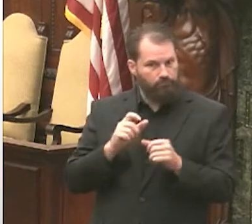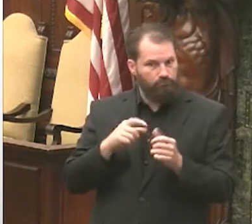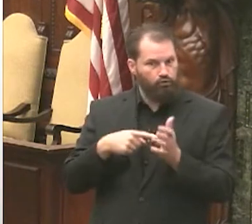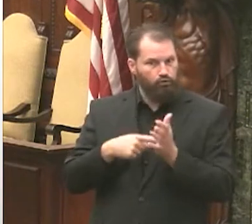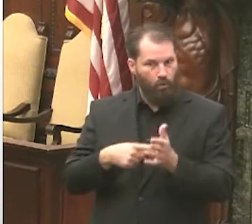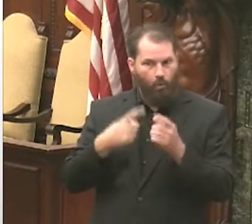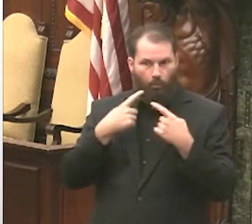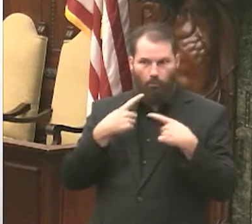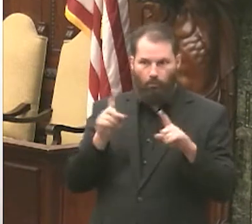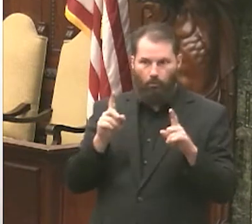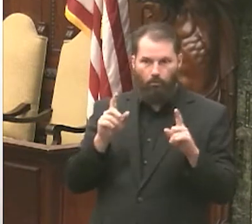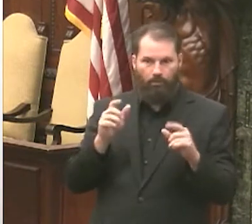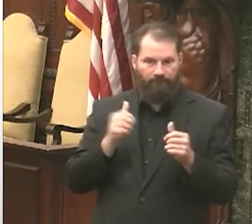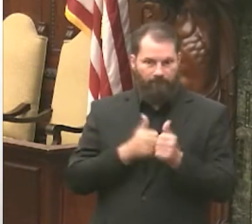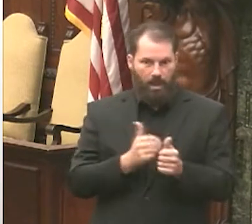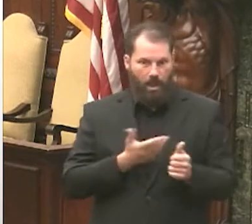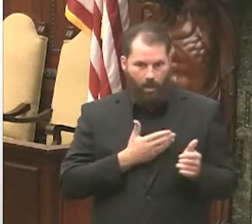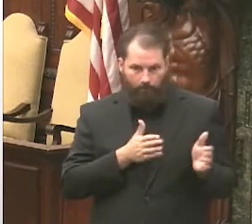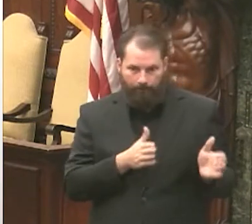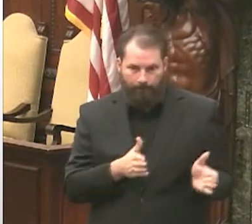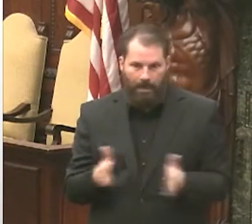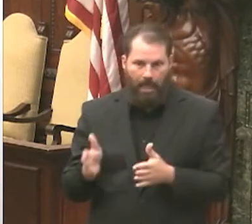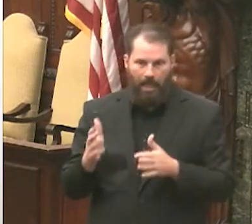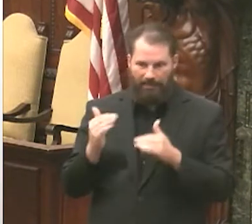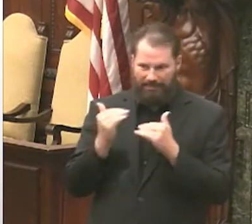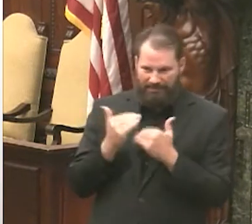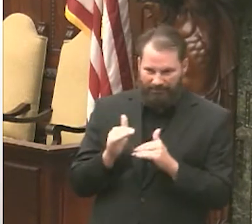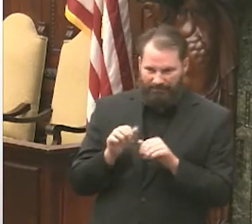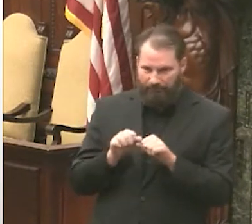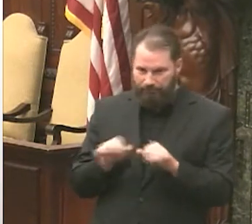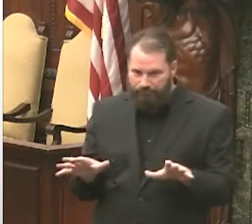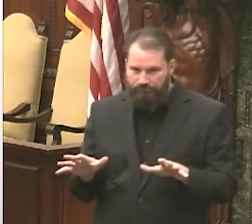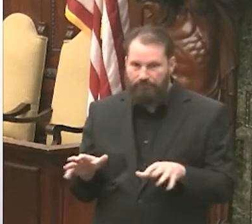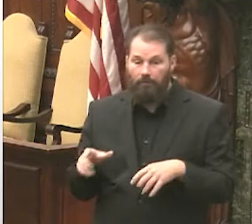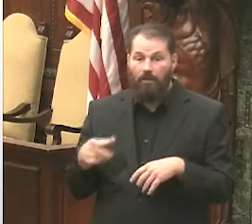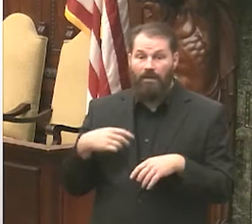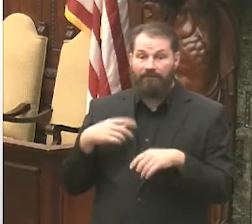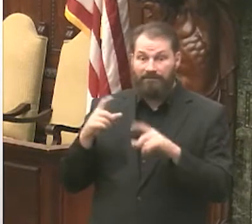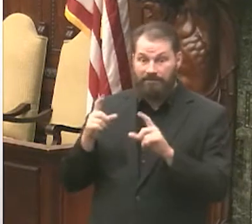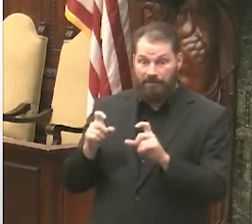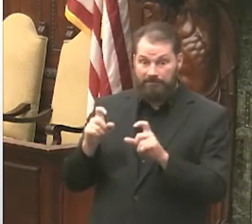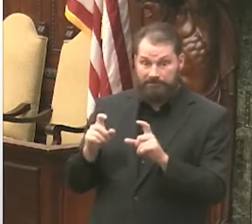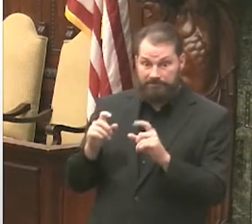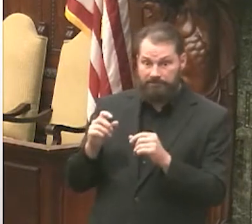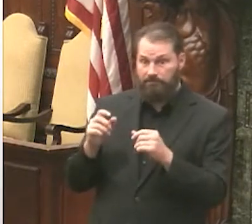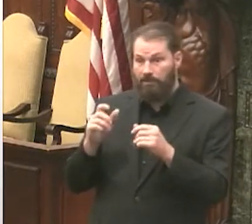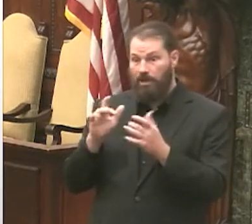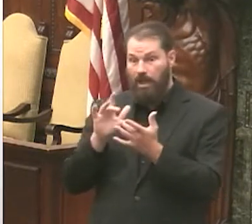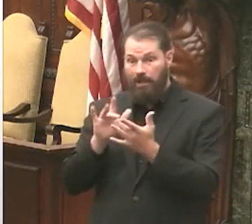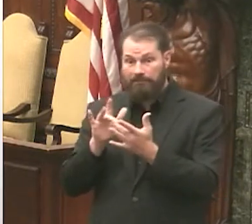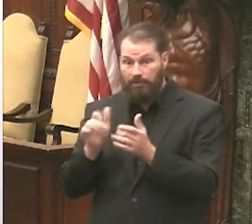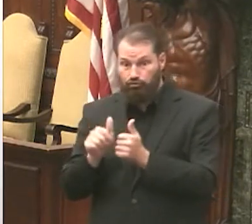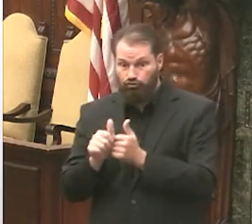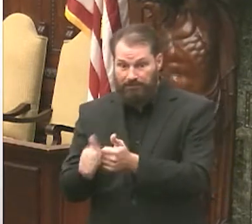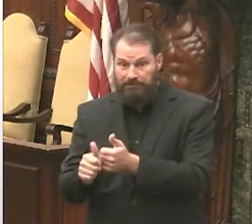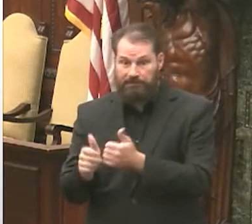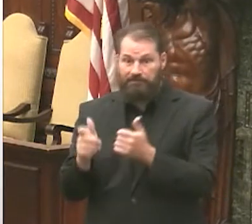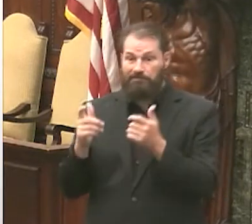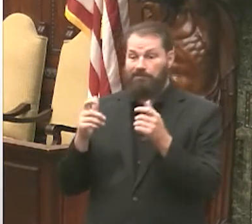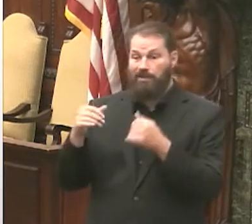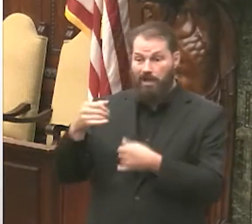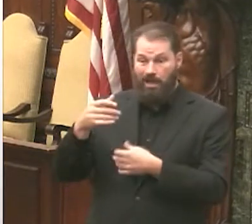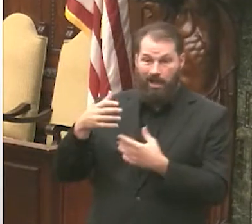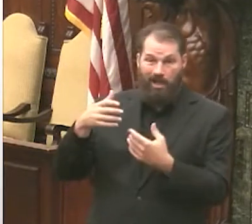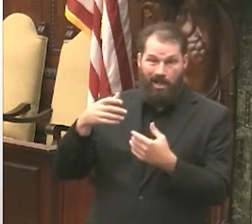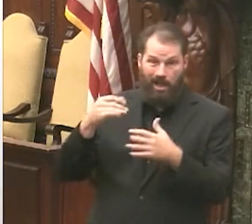involves containment, that's testing and contact tracing and isolation and quarantine, and then also the social distancing restrictions.